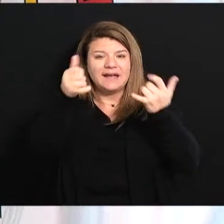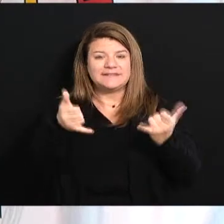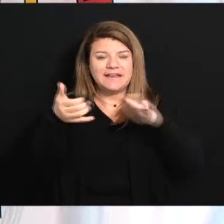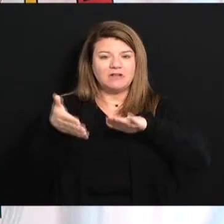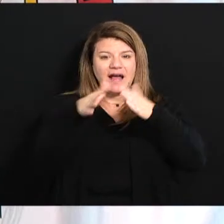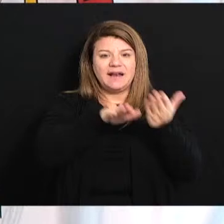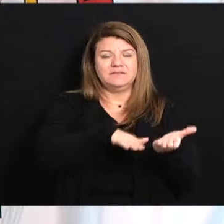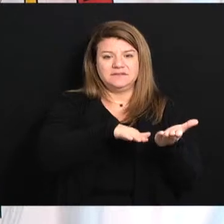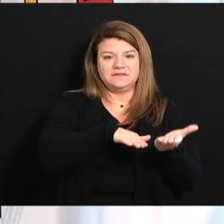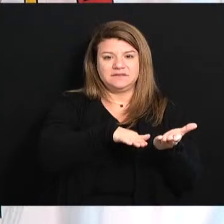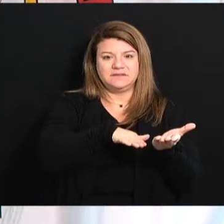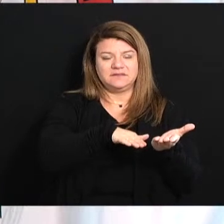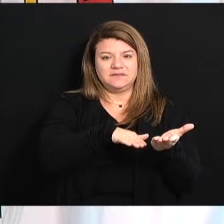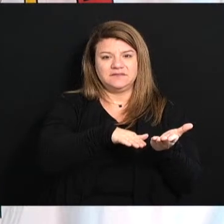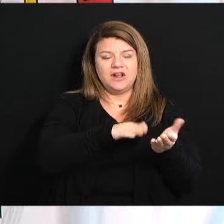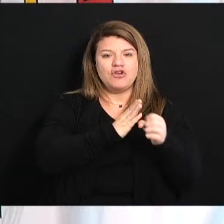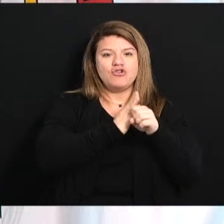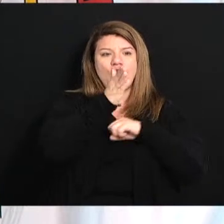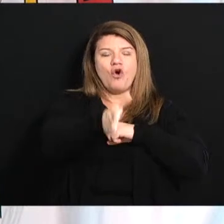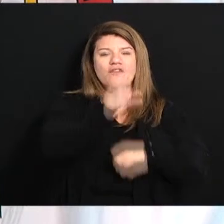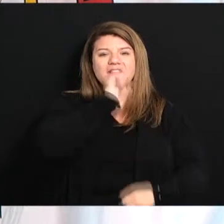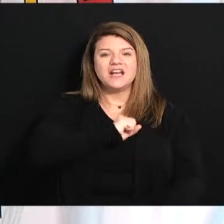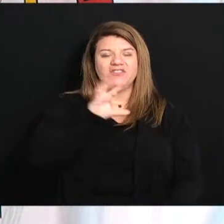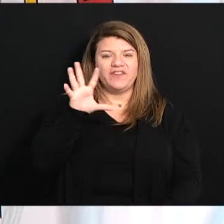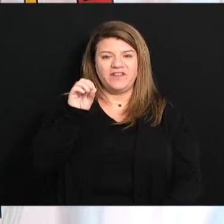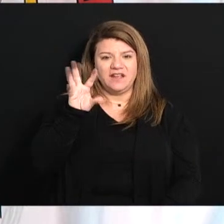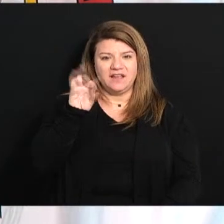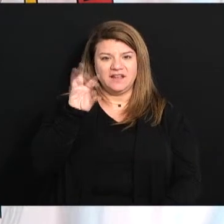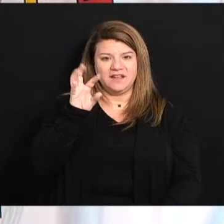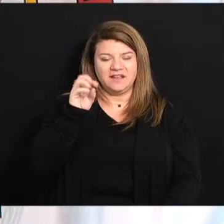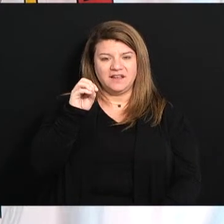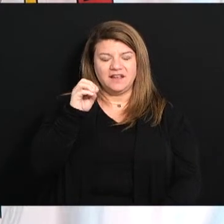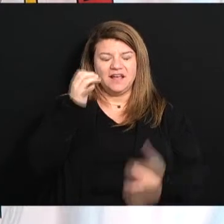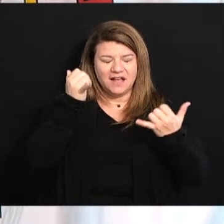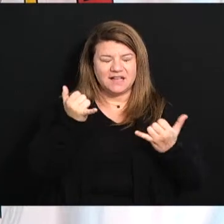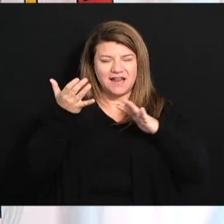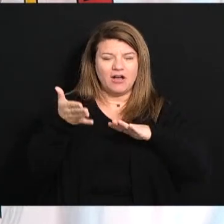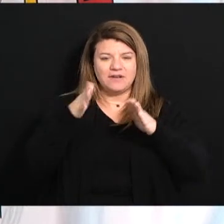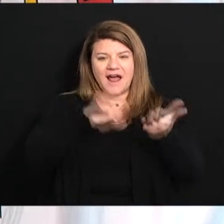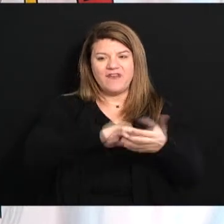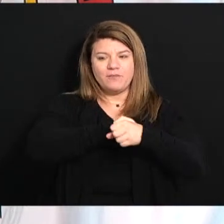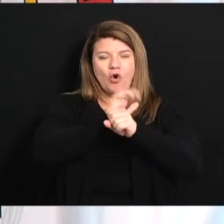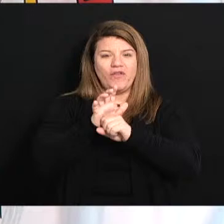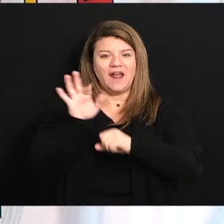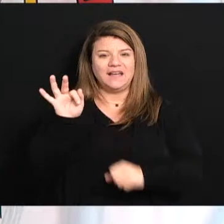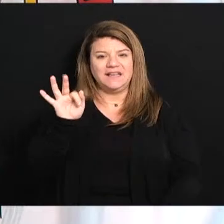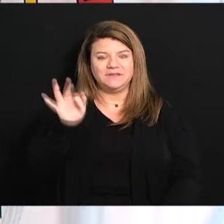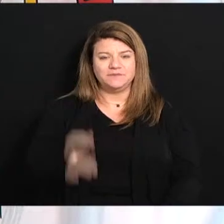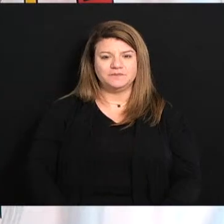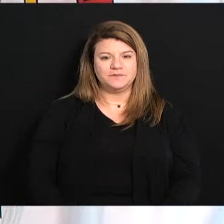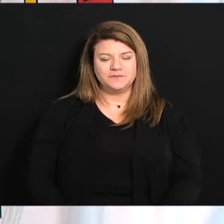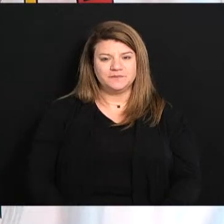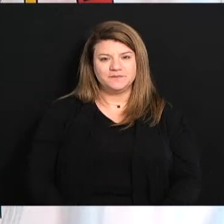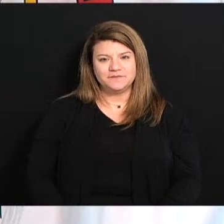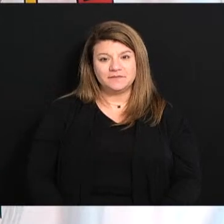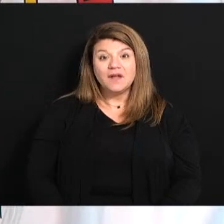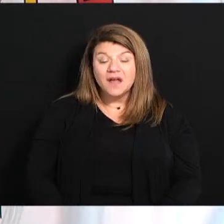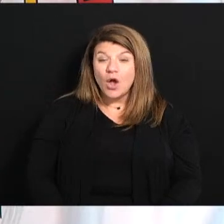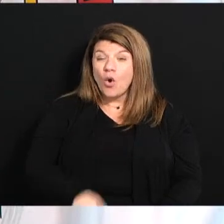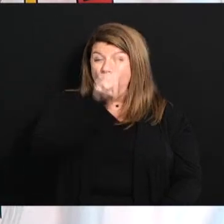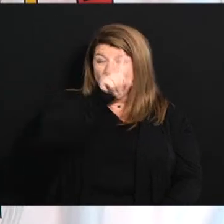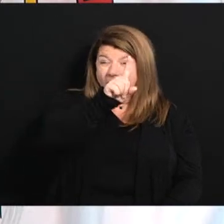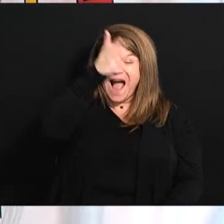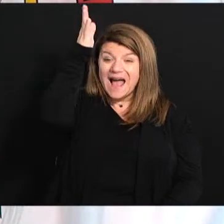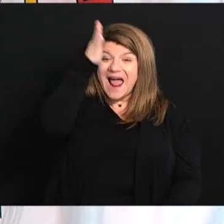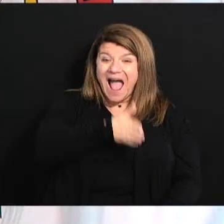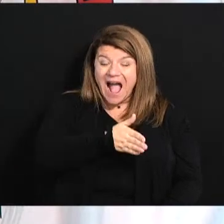died, that is over the age of 50, has now died from COVID-19. 1 out of